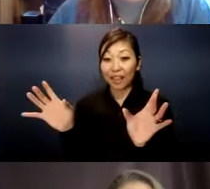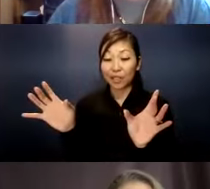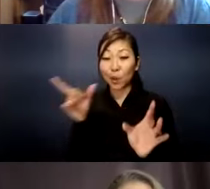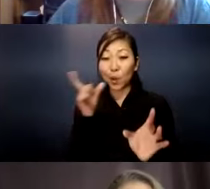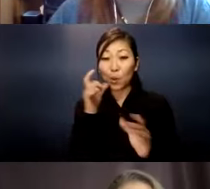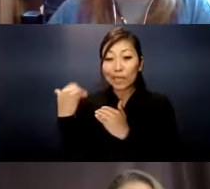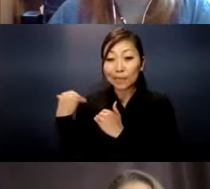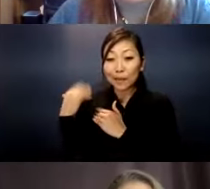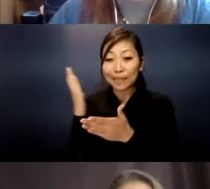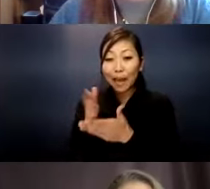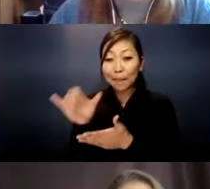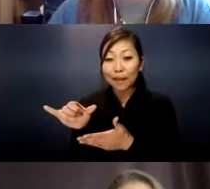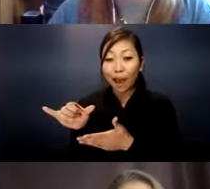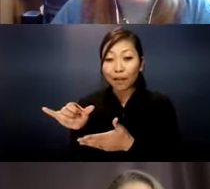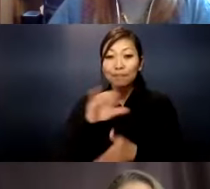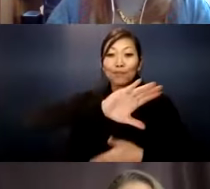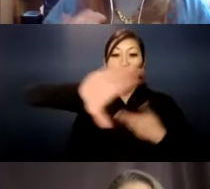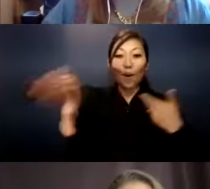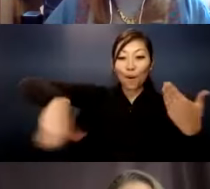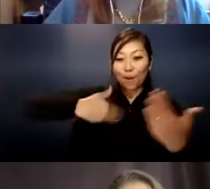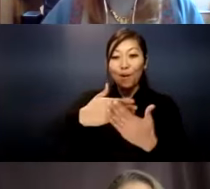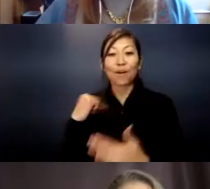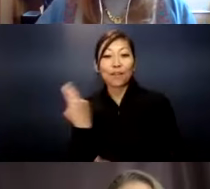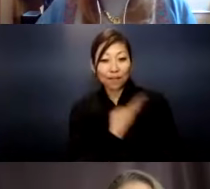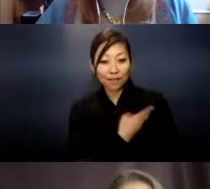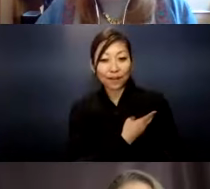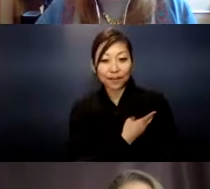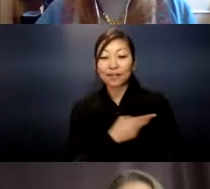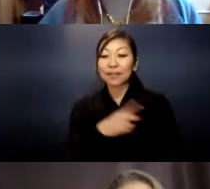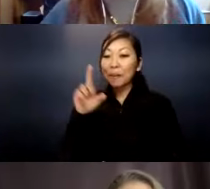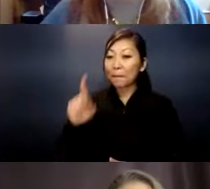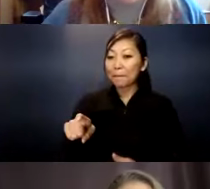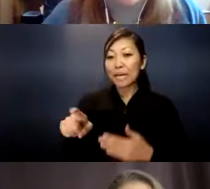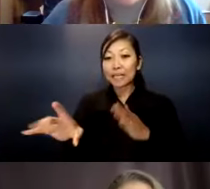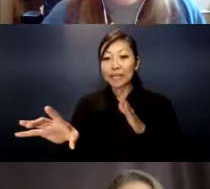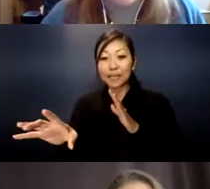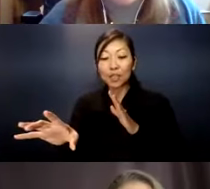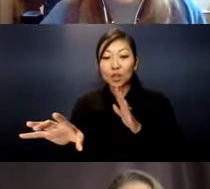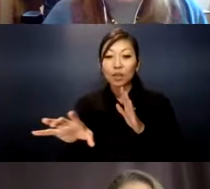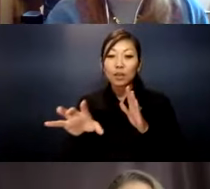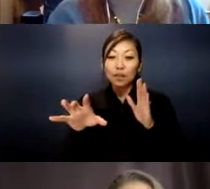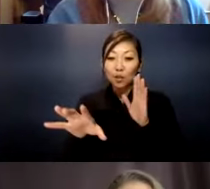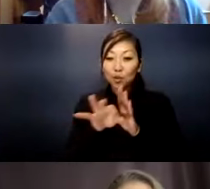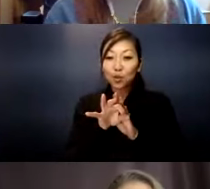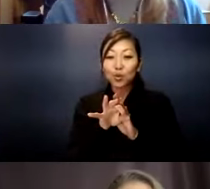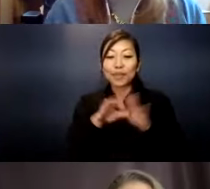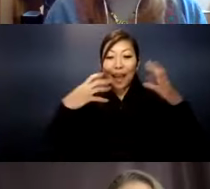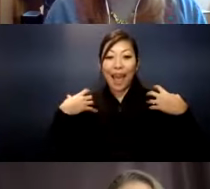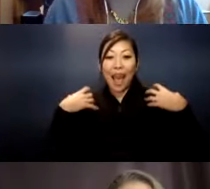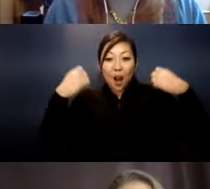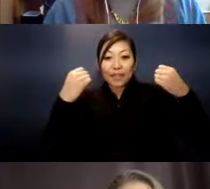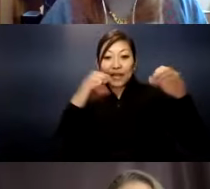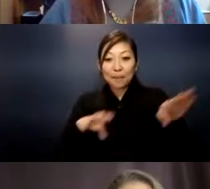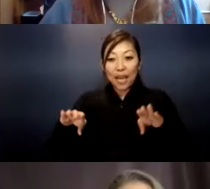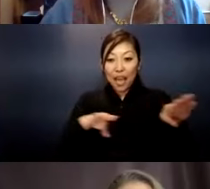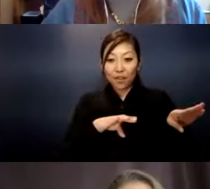us. It takes all of us choosing and modeling healthy behaviors rather than abusive ones. It means